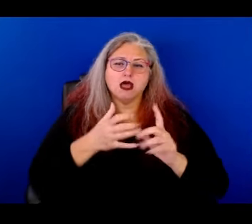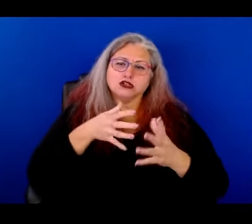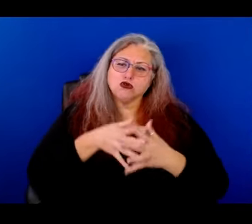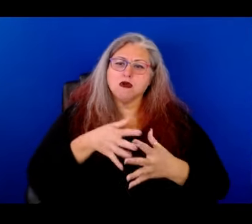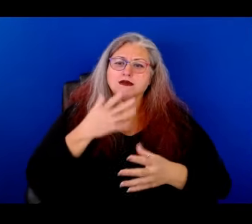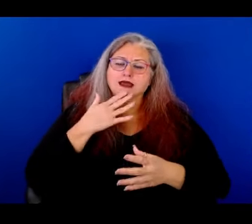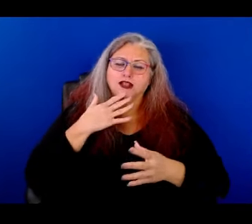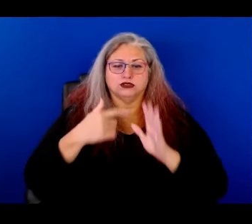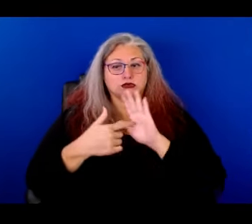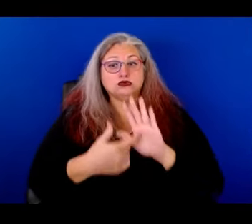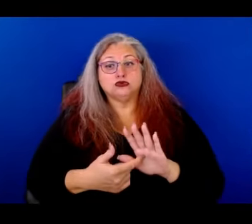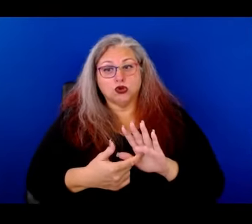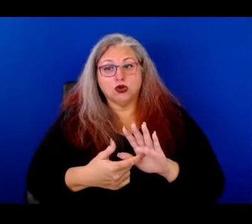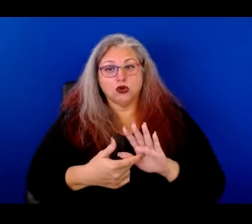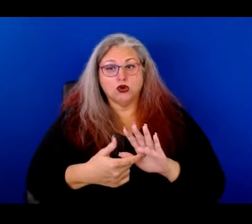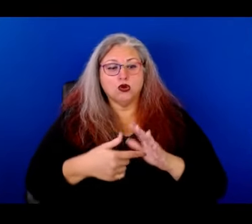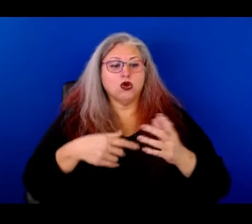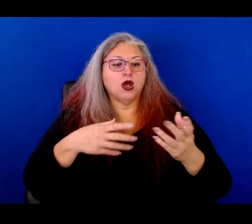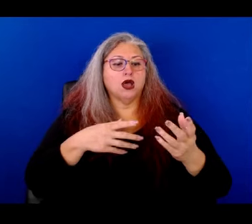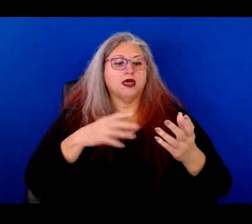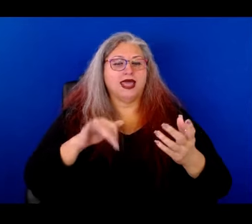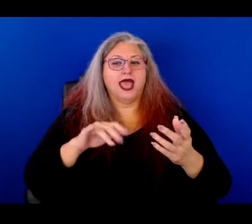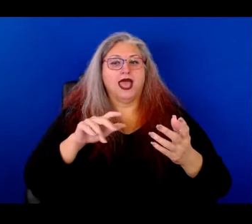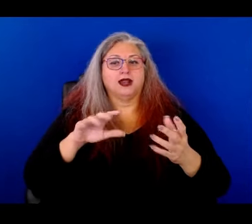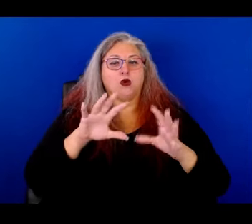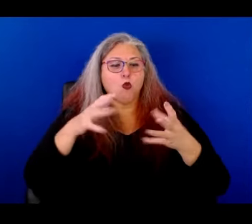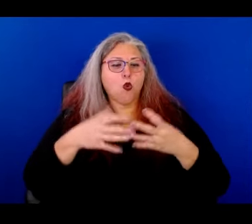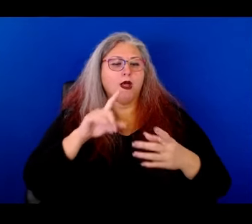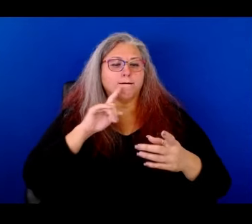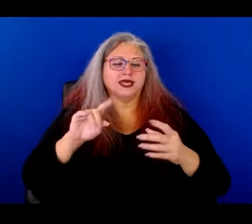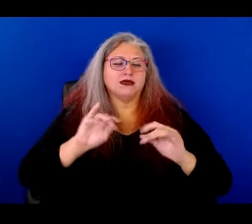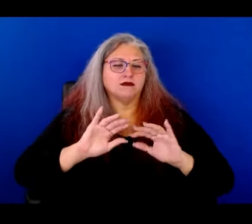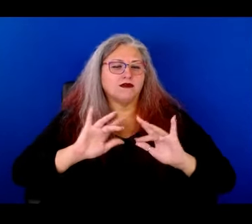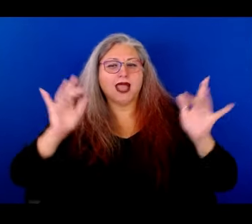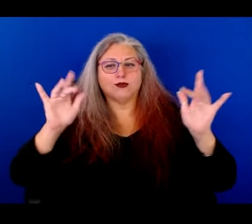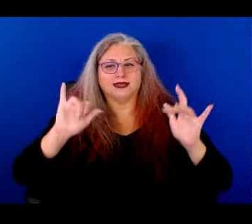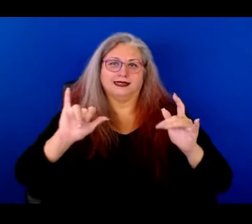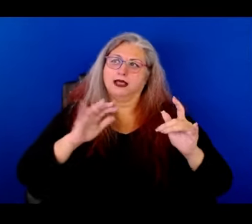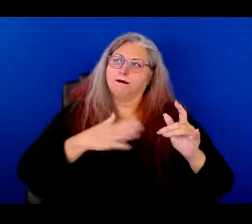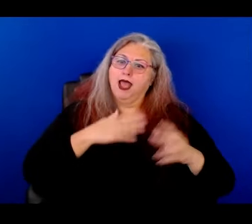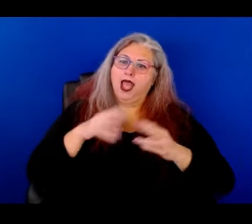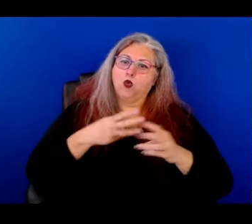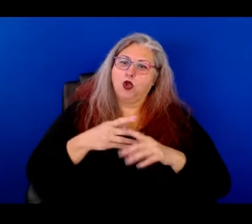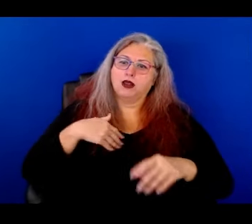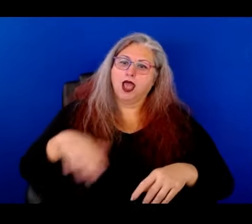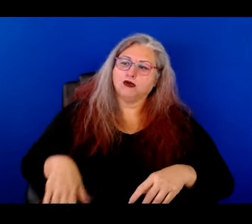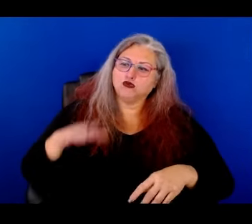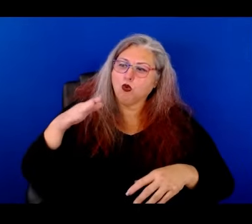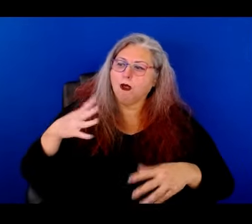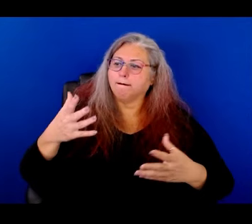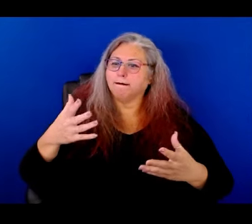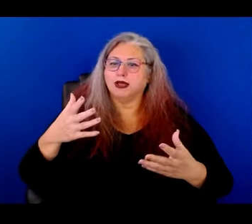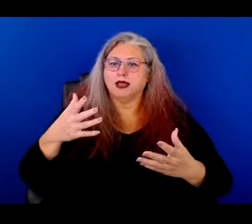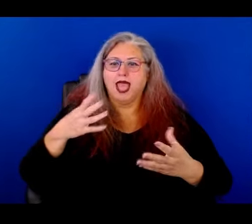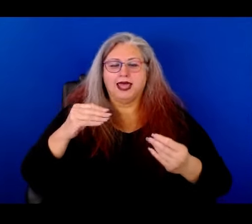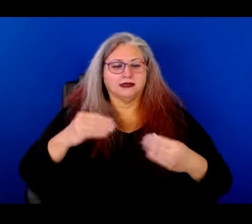to come out and have that world be vibrant and reflect the world that I lived in and breathed in and just kind